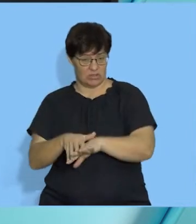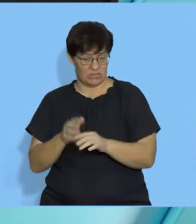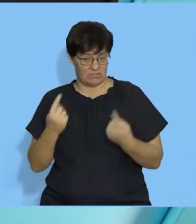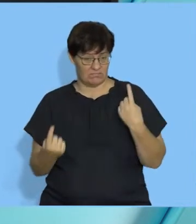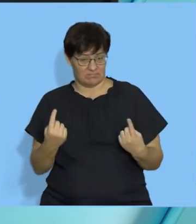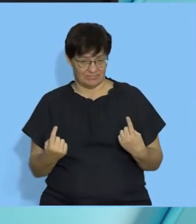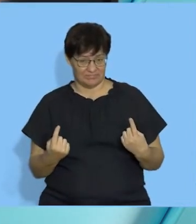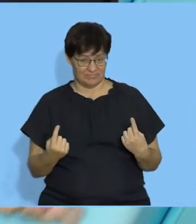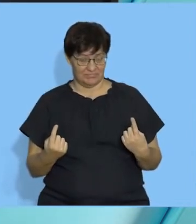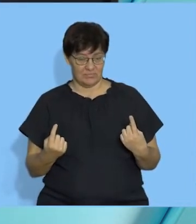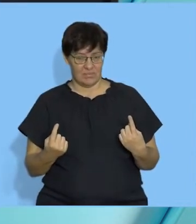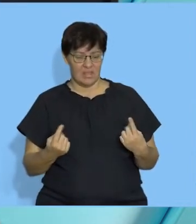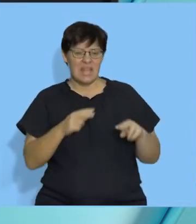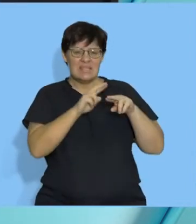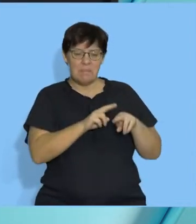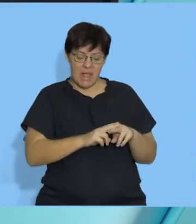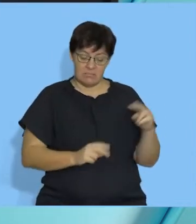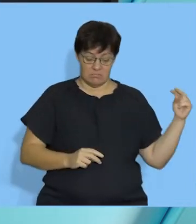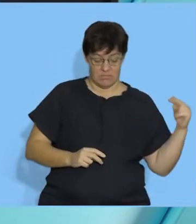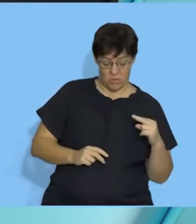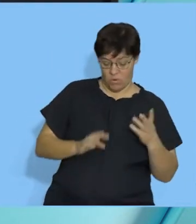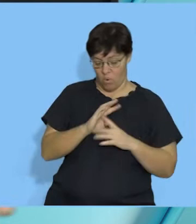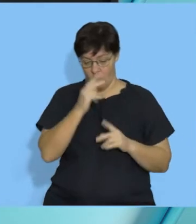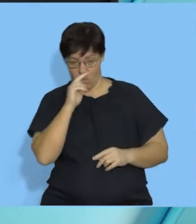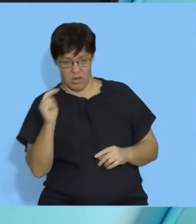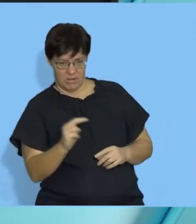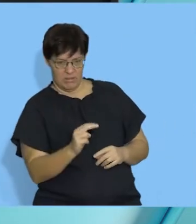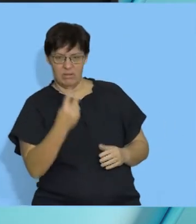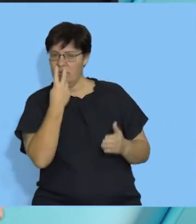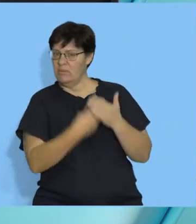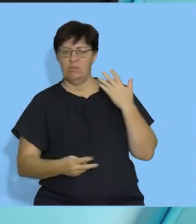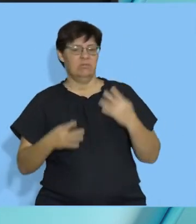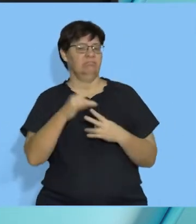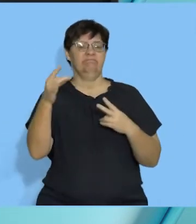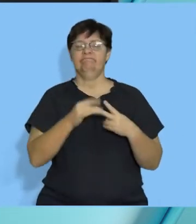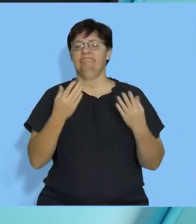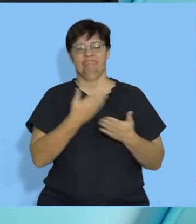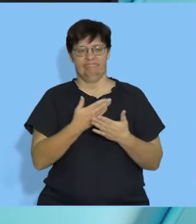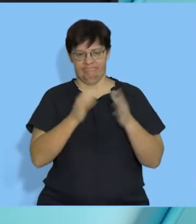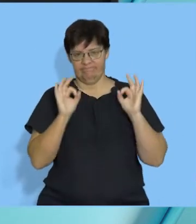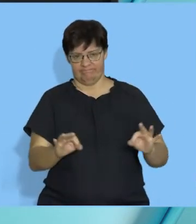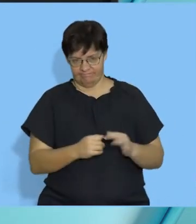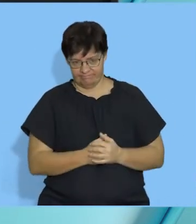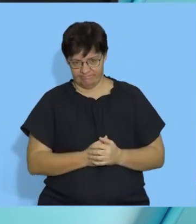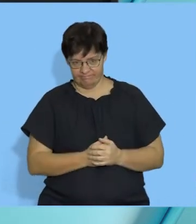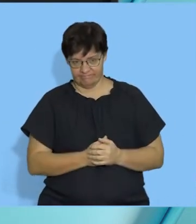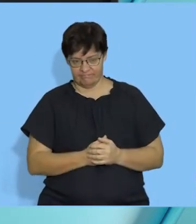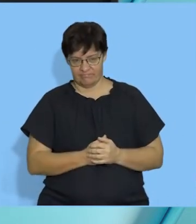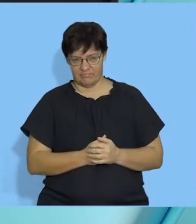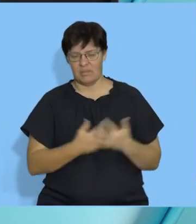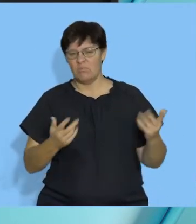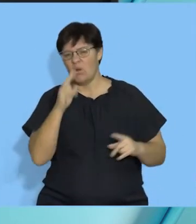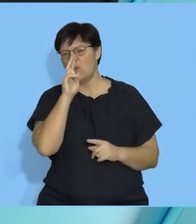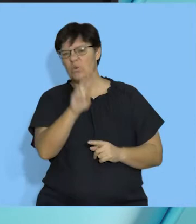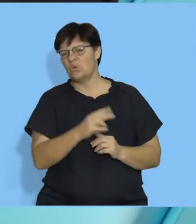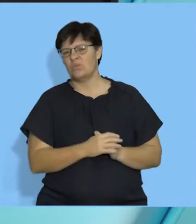one may, depending on how you look at it, both options, possibilities are actually correct. But now, let's look